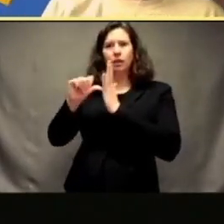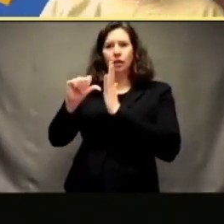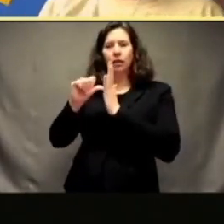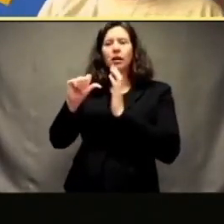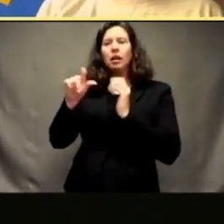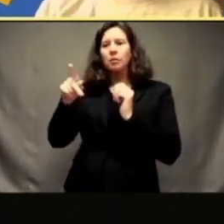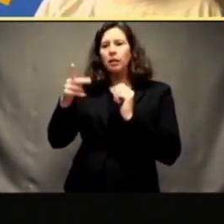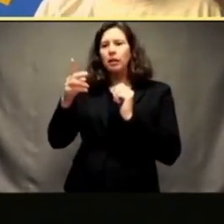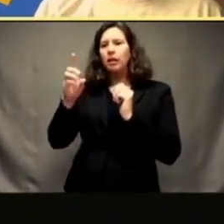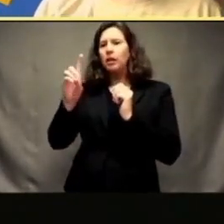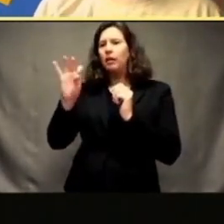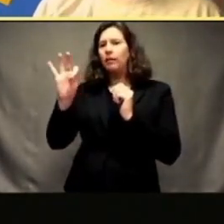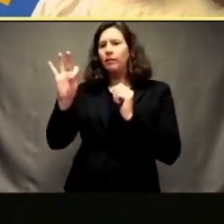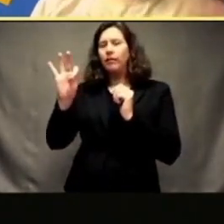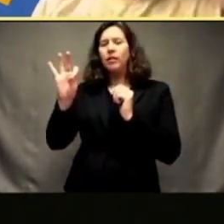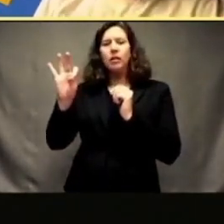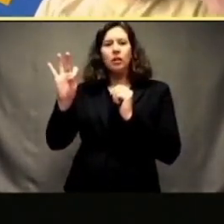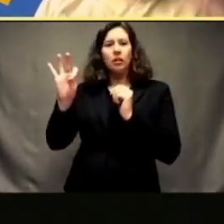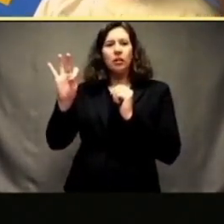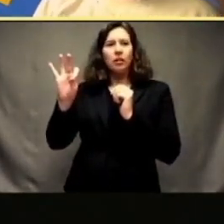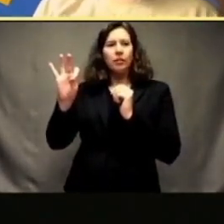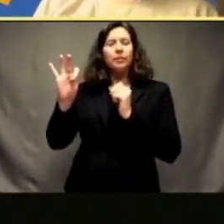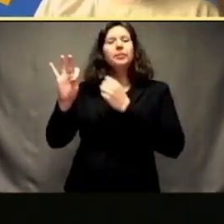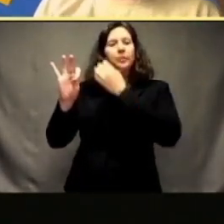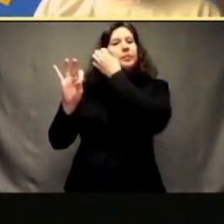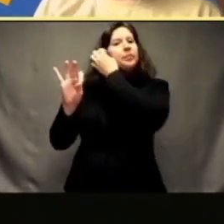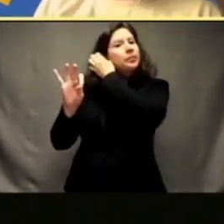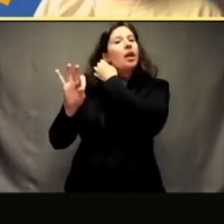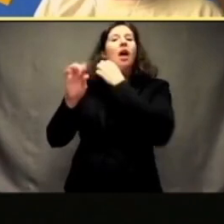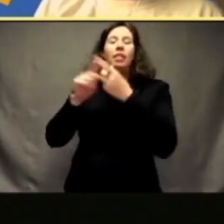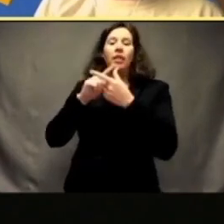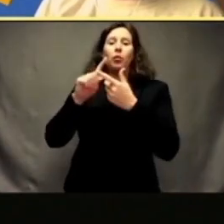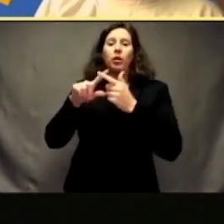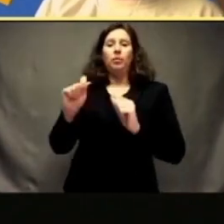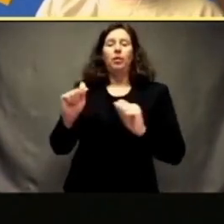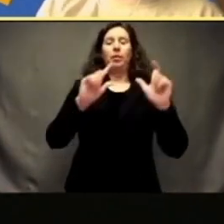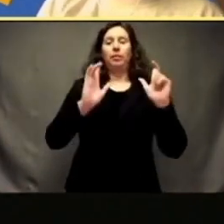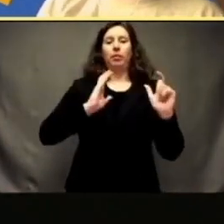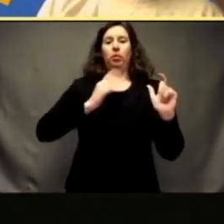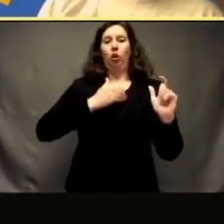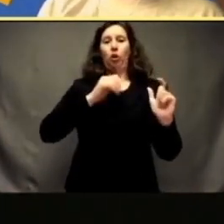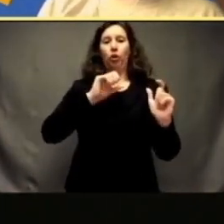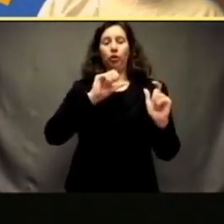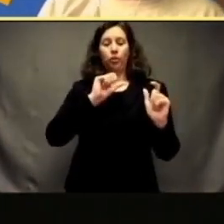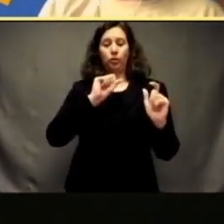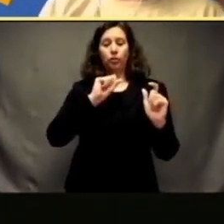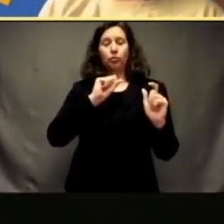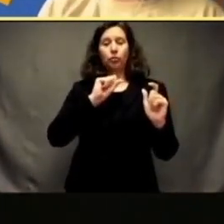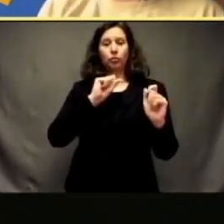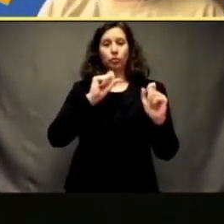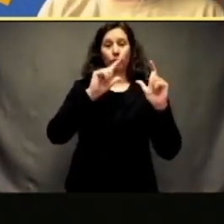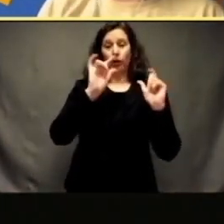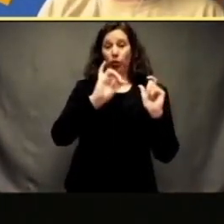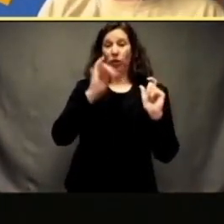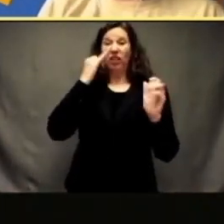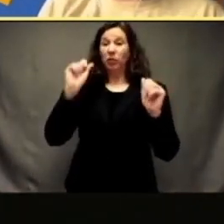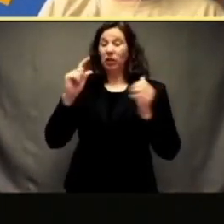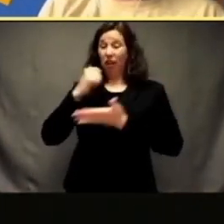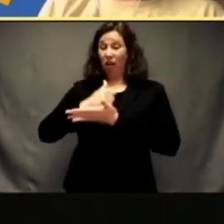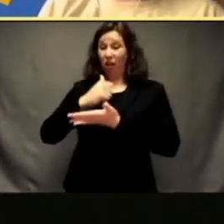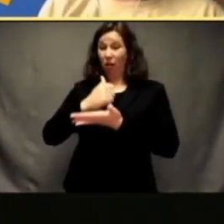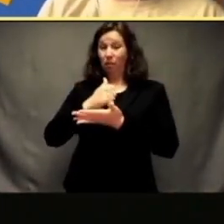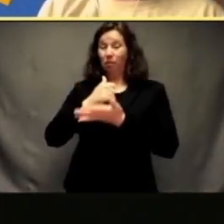PDF. And we'll also keep this up on our screen too. Let us know if you need any help accessing these